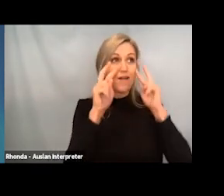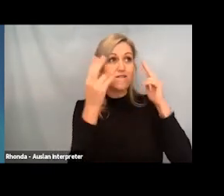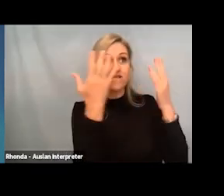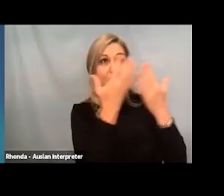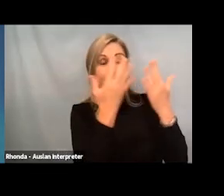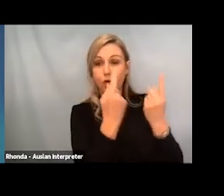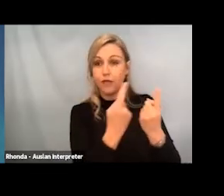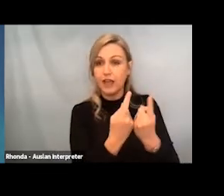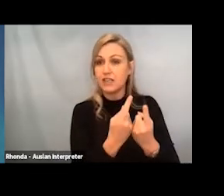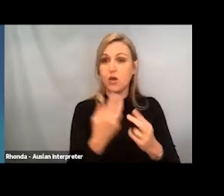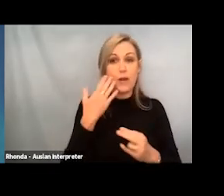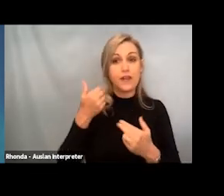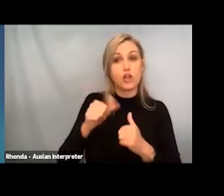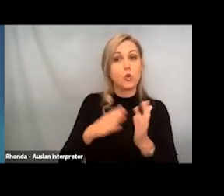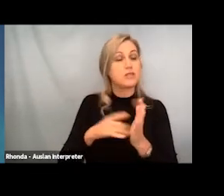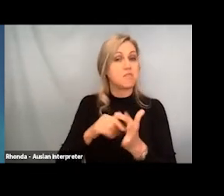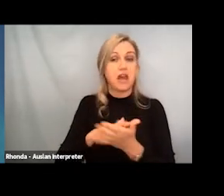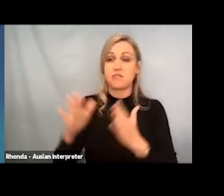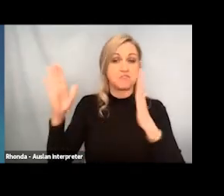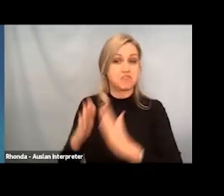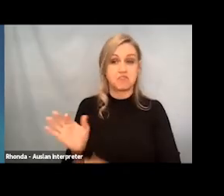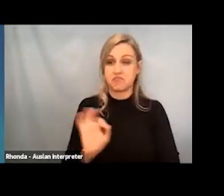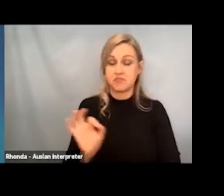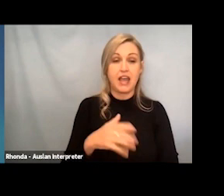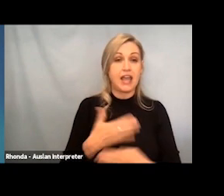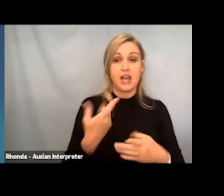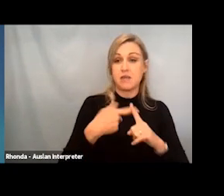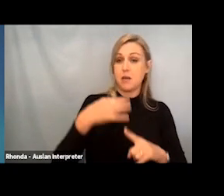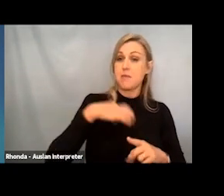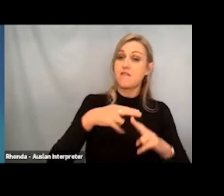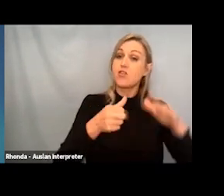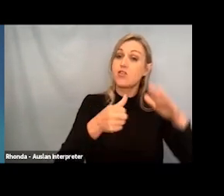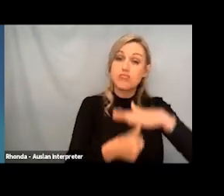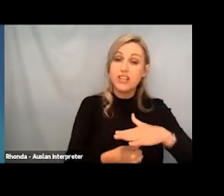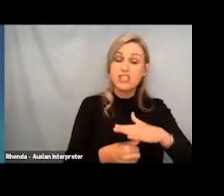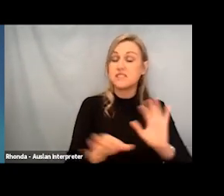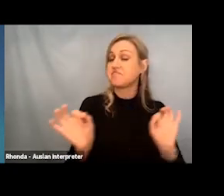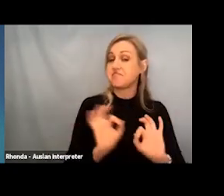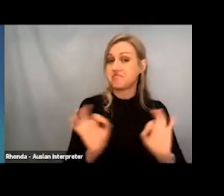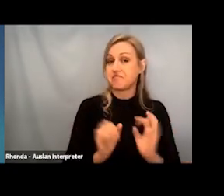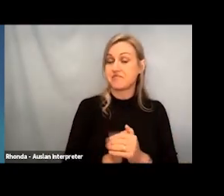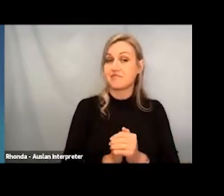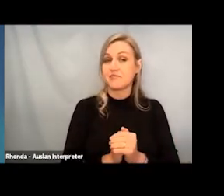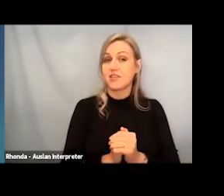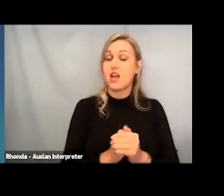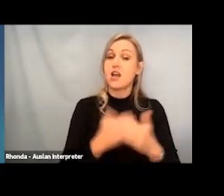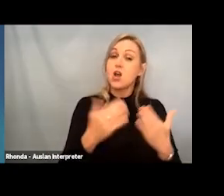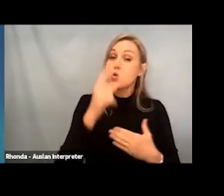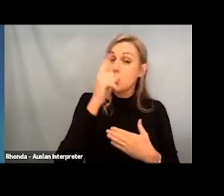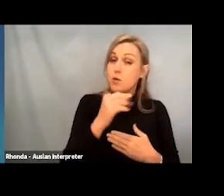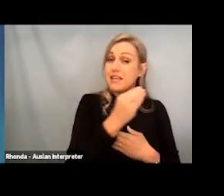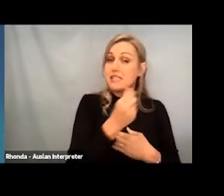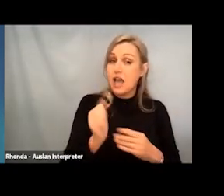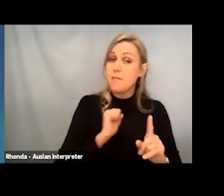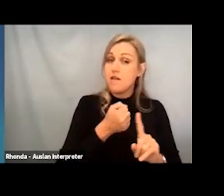methamphetamine. We didn't see any significant benefits on depression. It looks like there might have been an